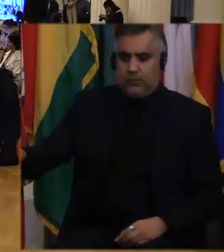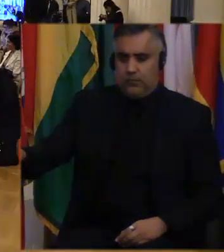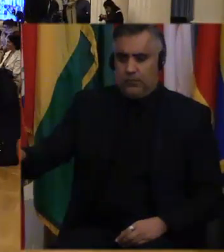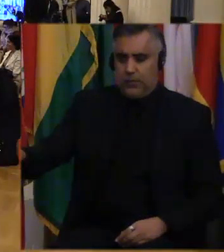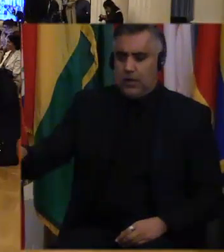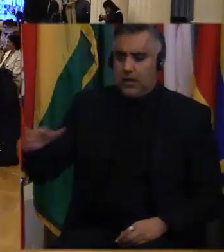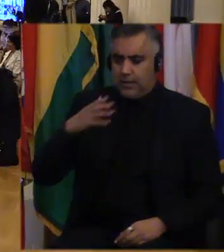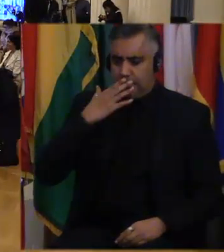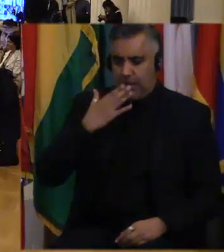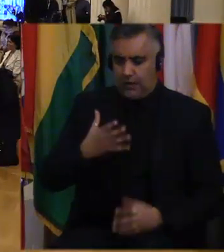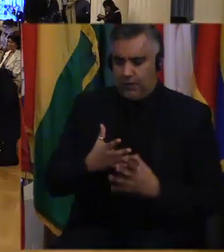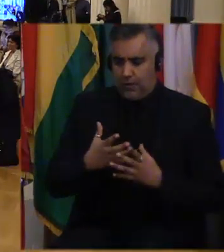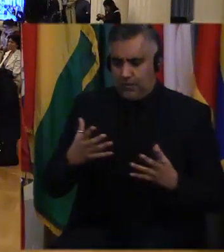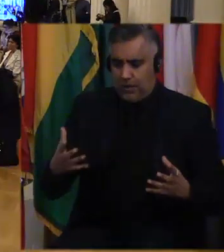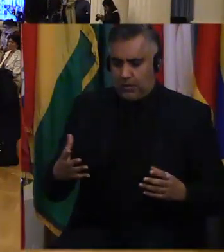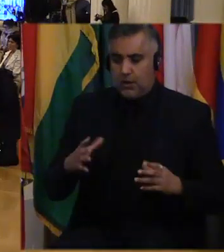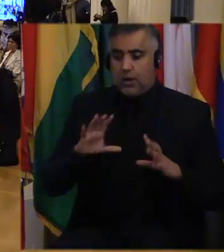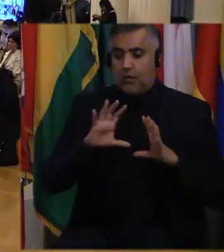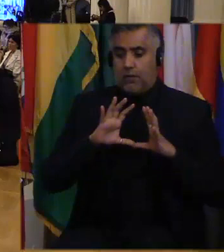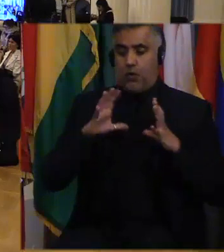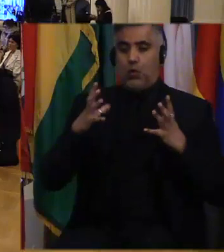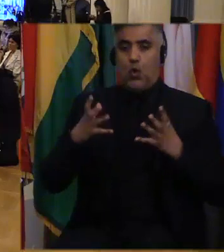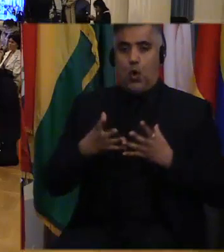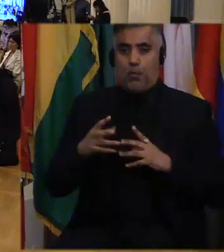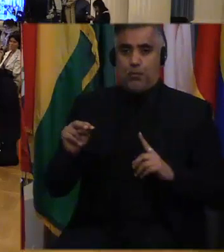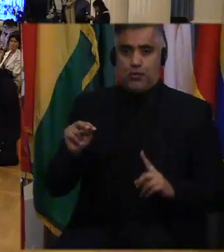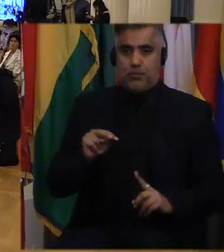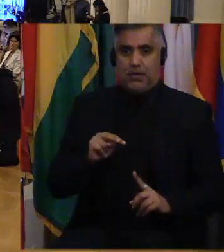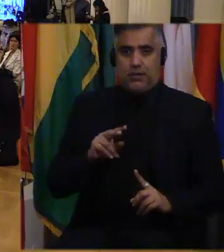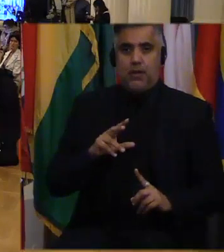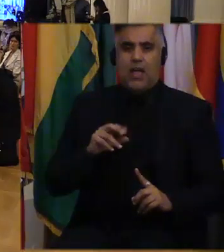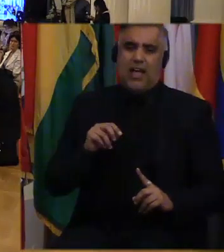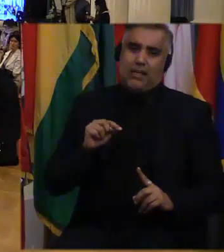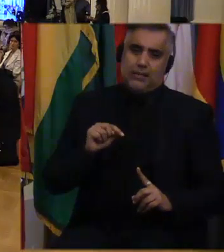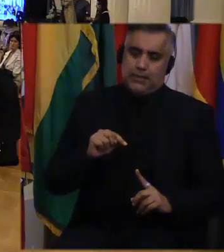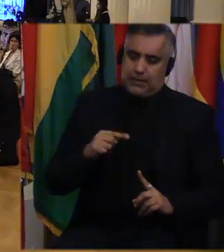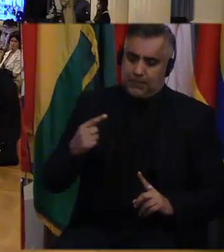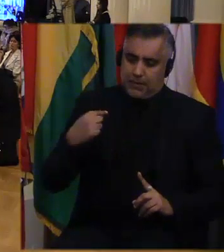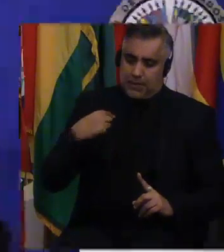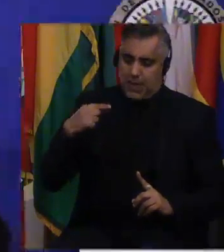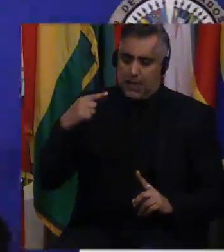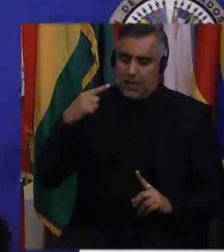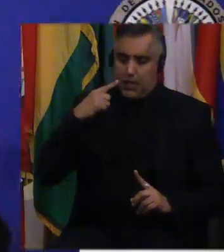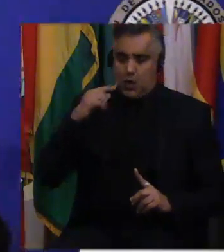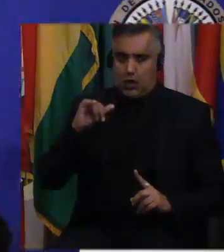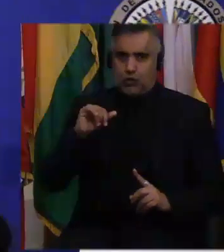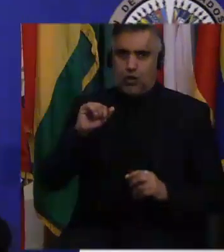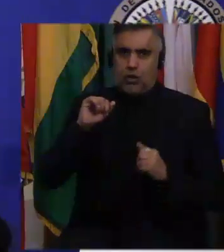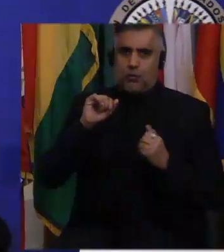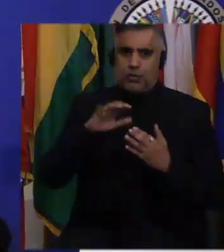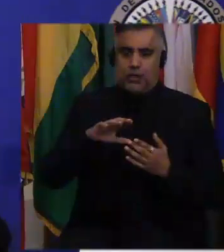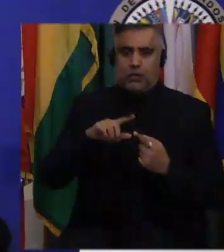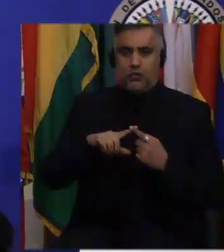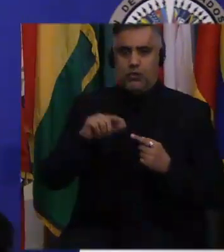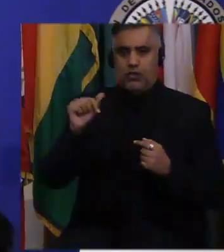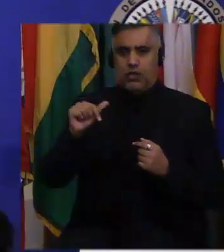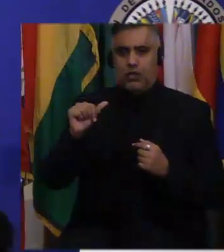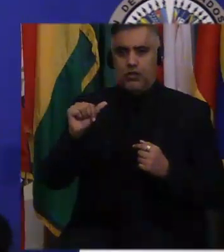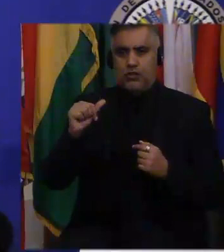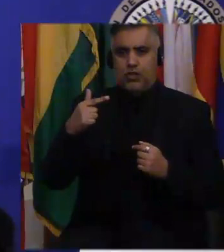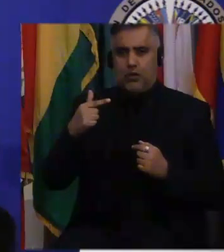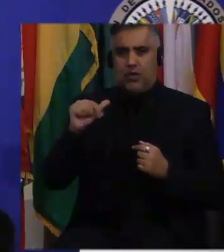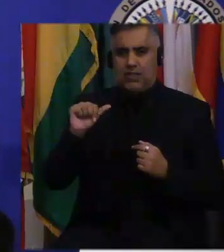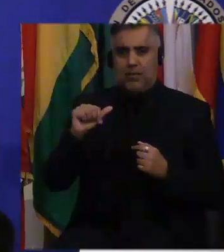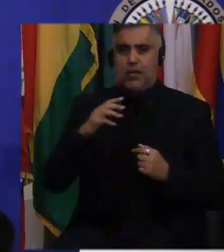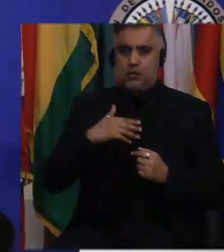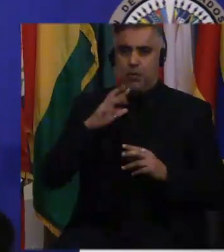Thank you very much. From a global perspective, and this is something that I have also presented to General Assembly recently in